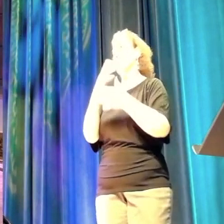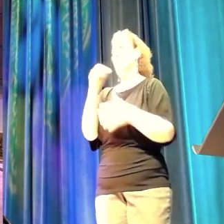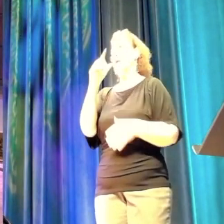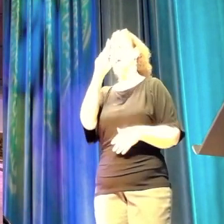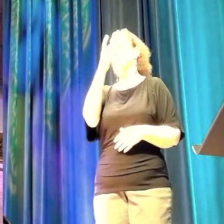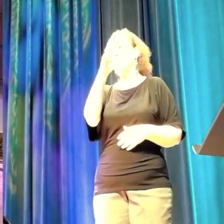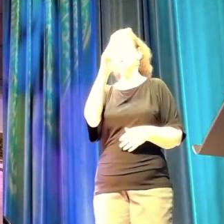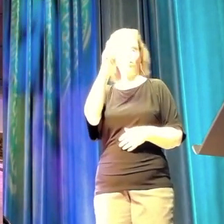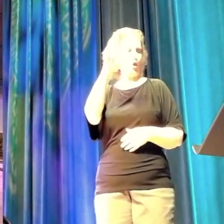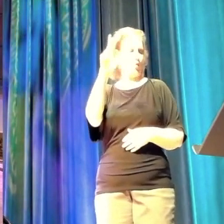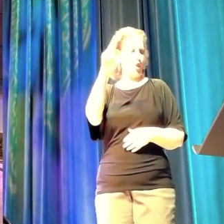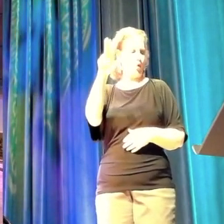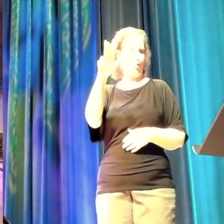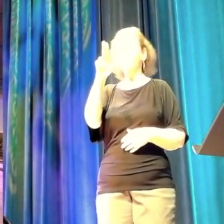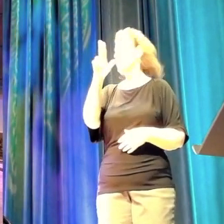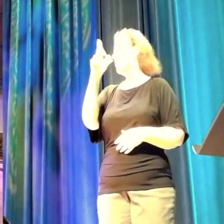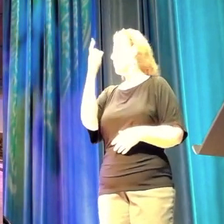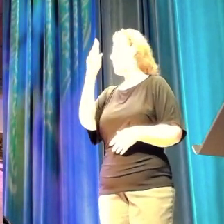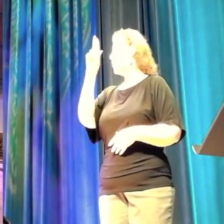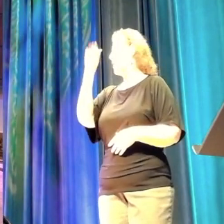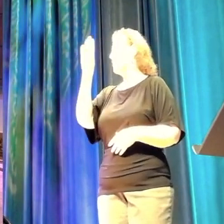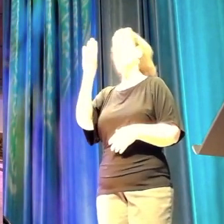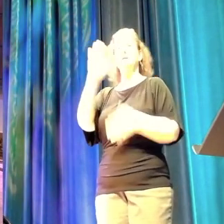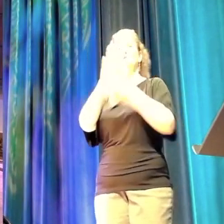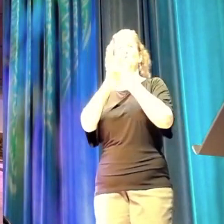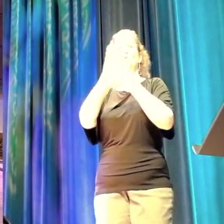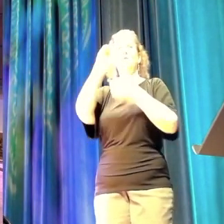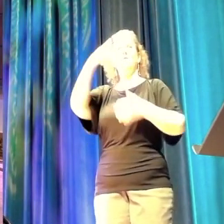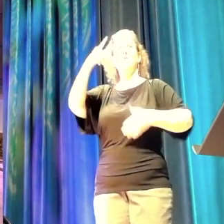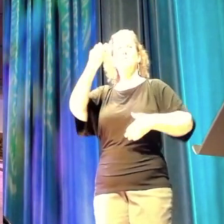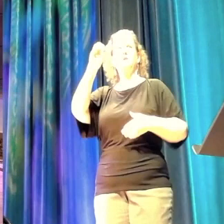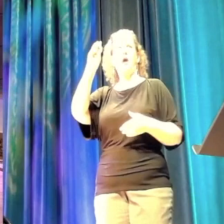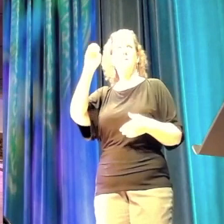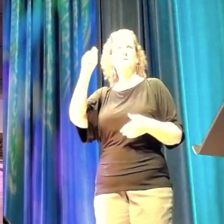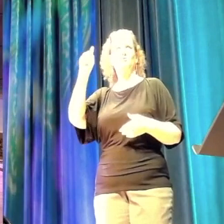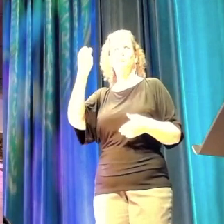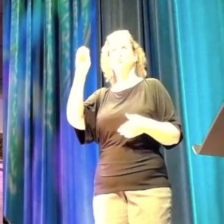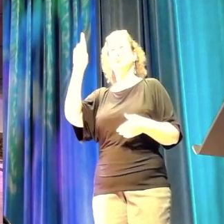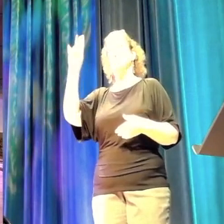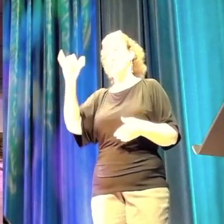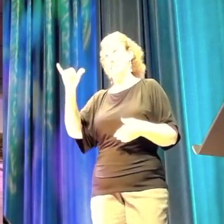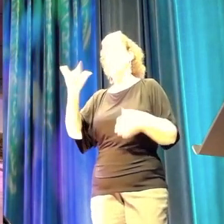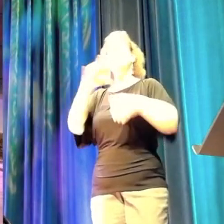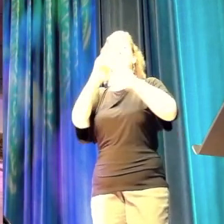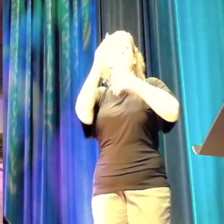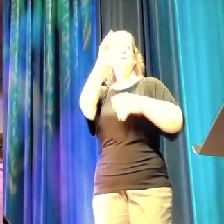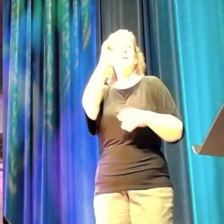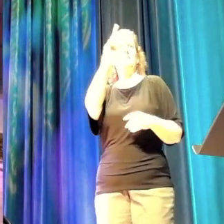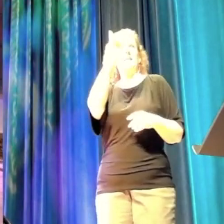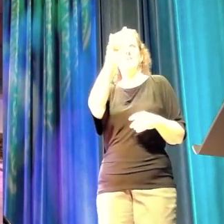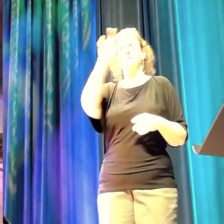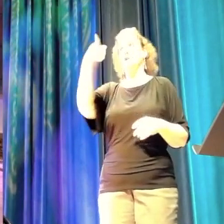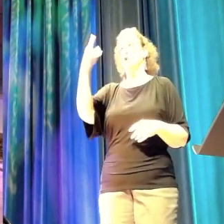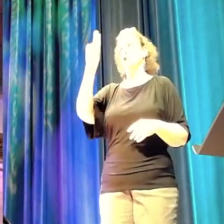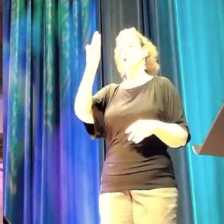Liu, from the UAB School of Optometry, and Mr. David Hughes.